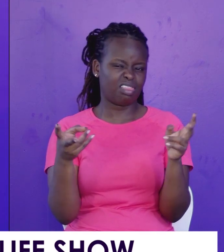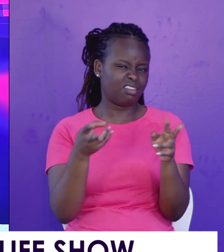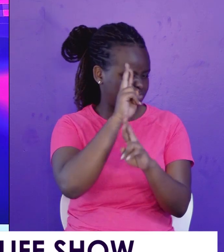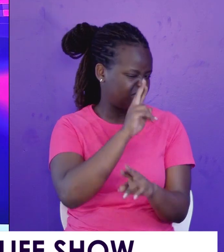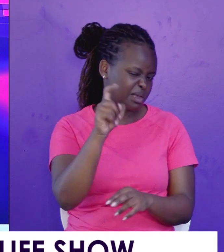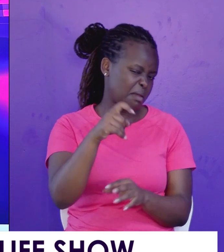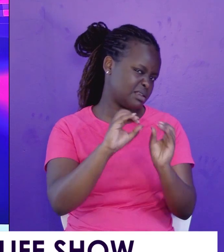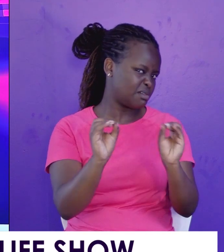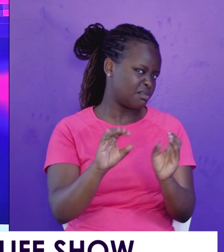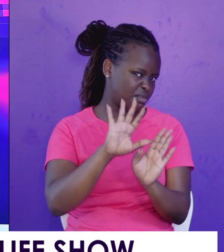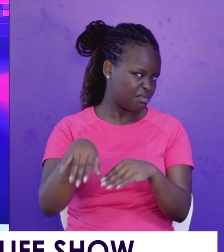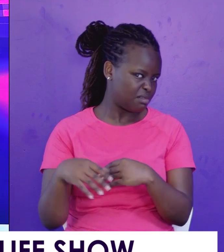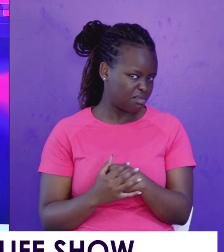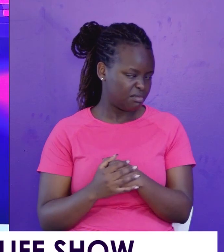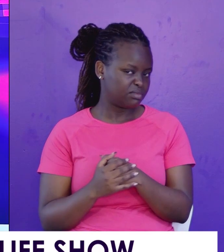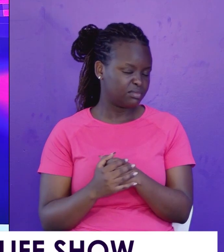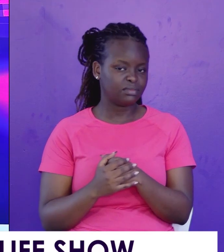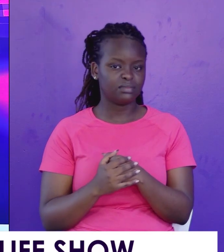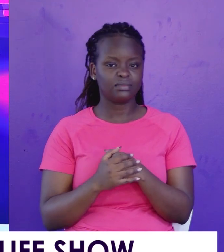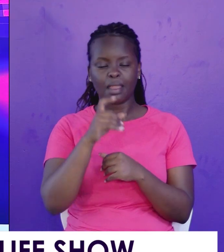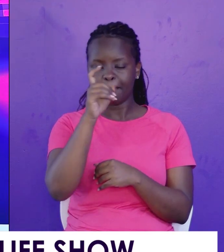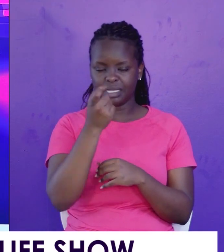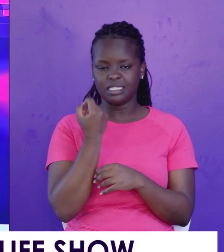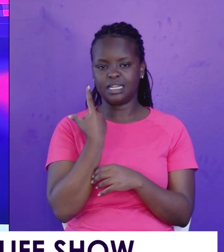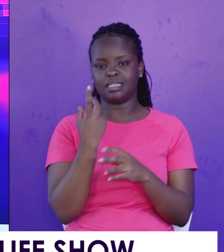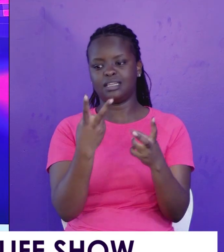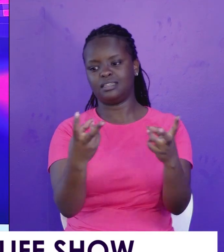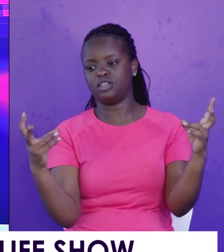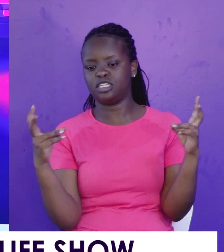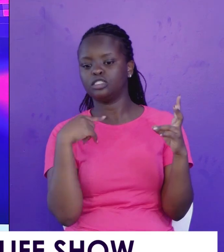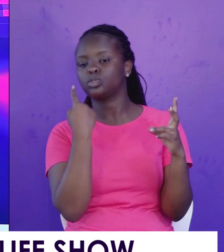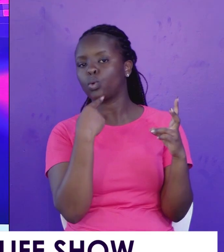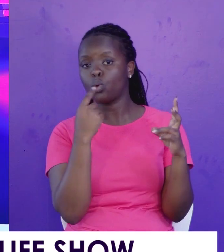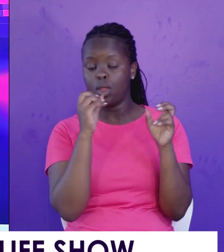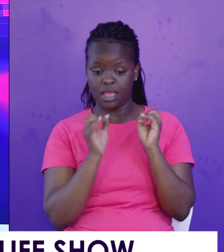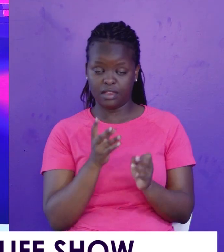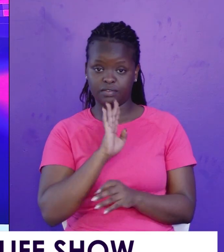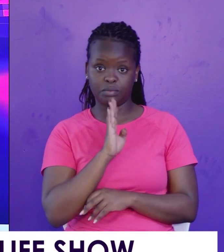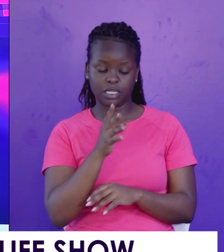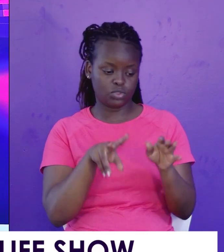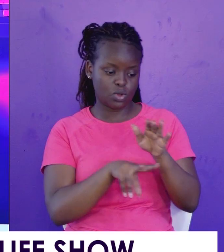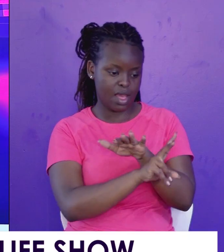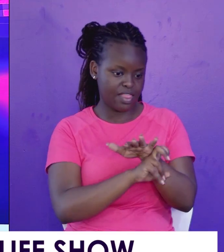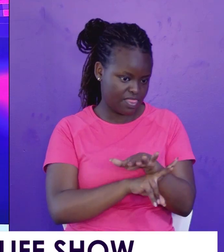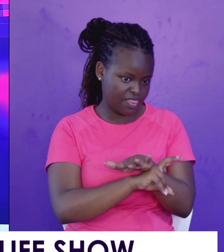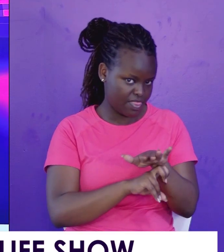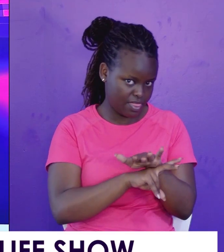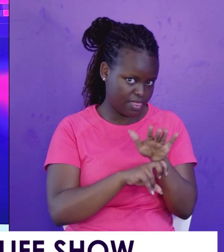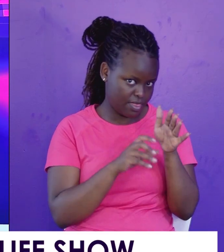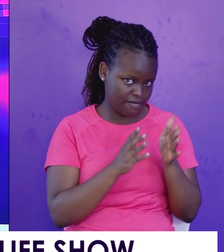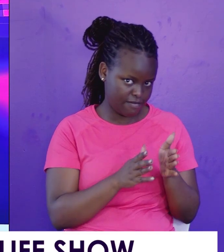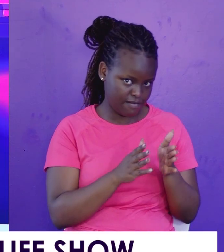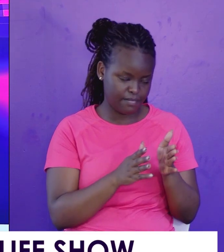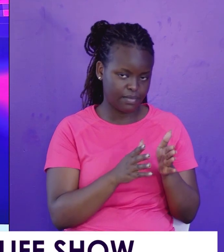That is why you must understand the audience you're dealing with. Okay. Because if you're speaking to a thief, there's a way